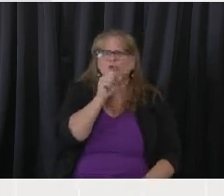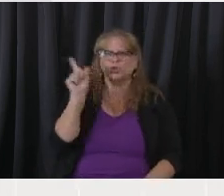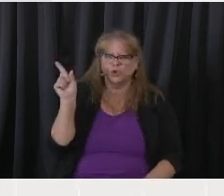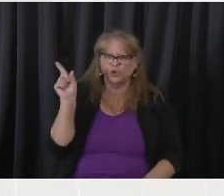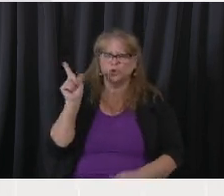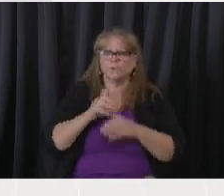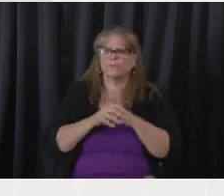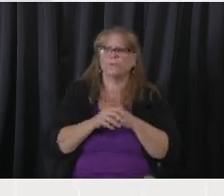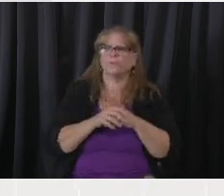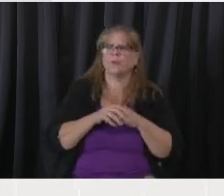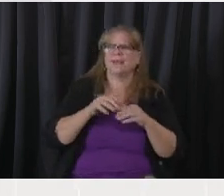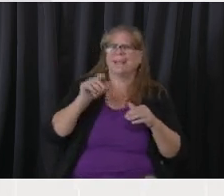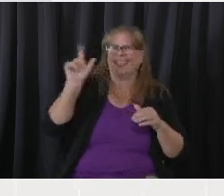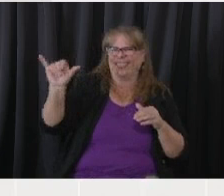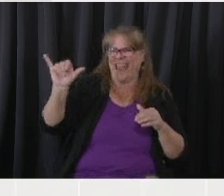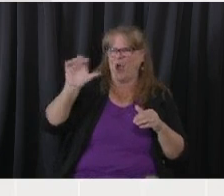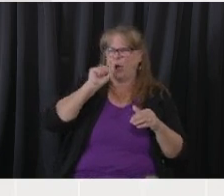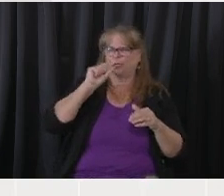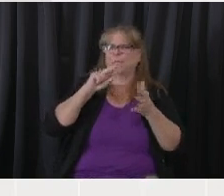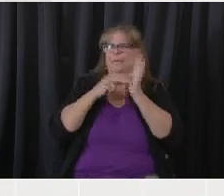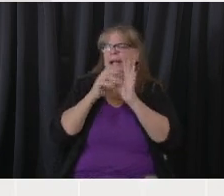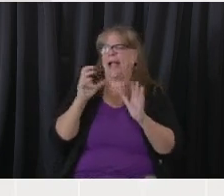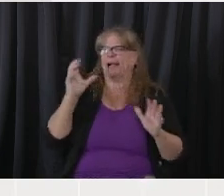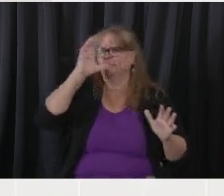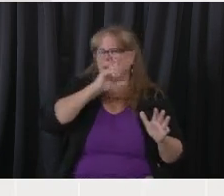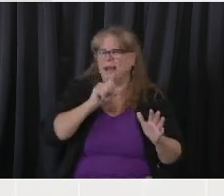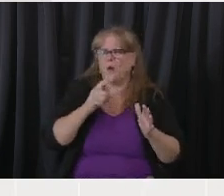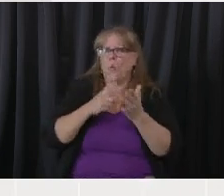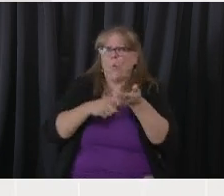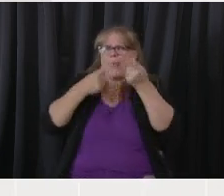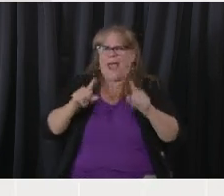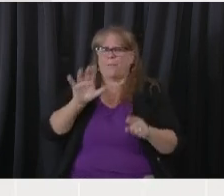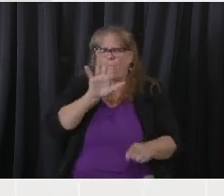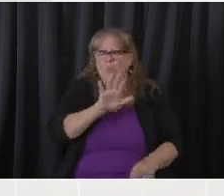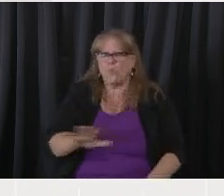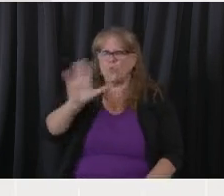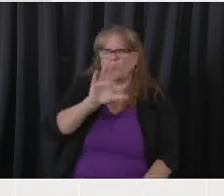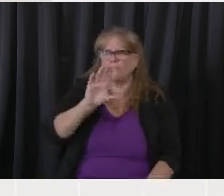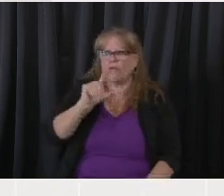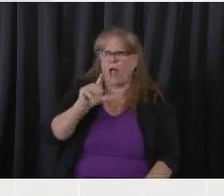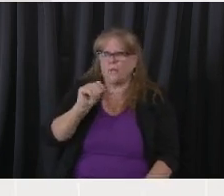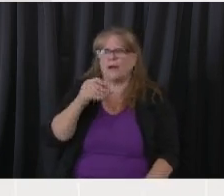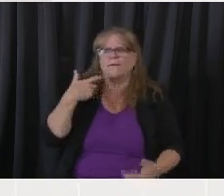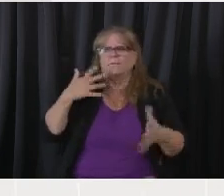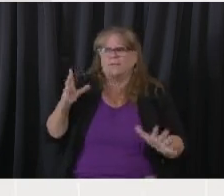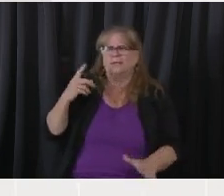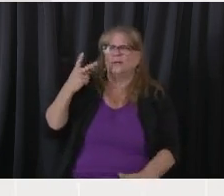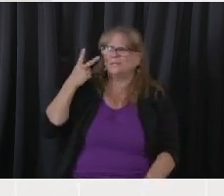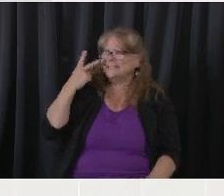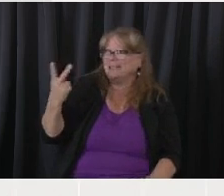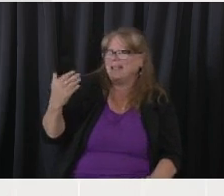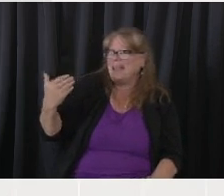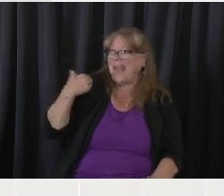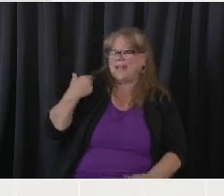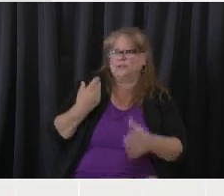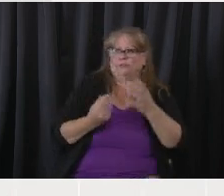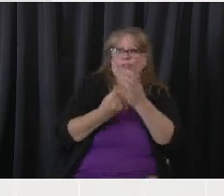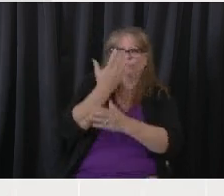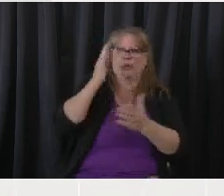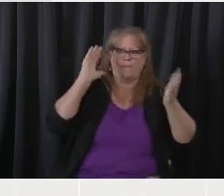in the state. So you can see our large spring wave, a smaller summer wave, and now this increase around our third wave of illness that we're